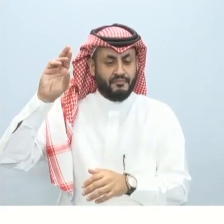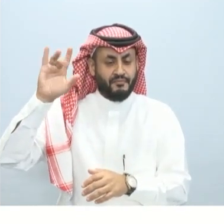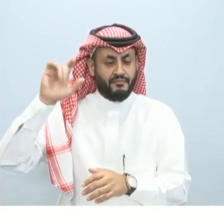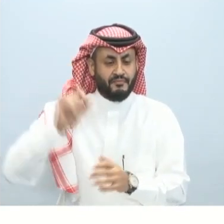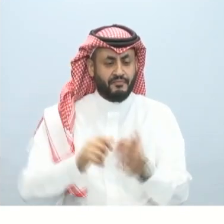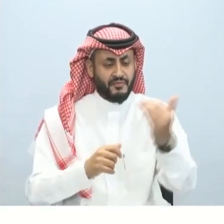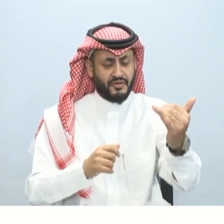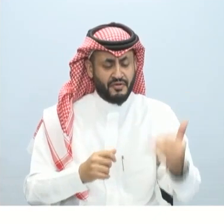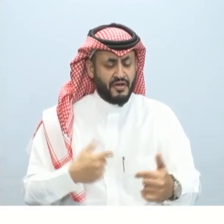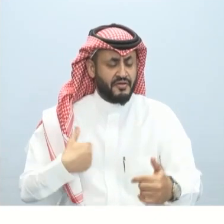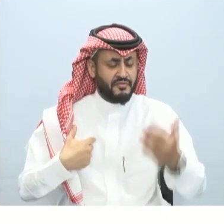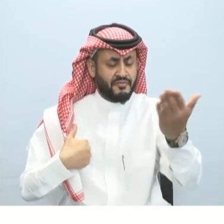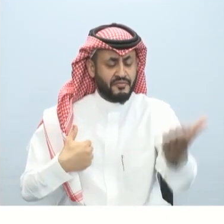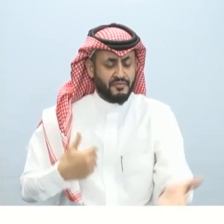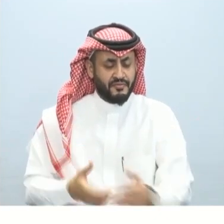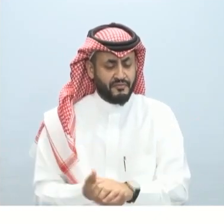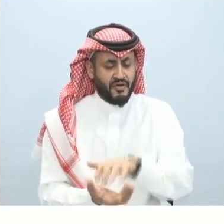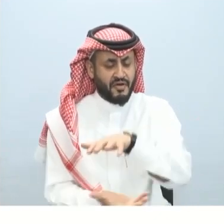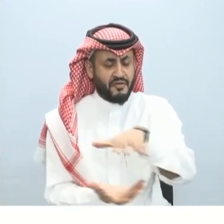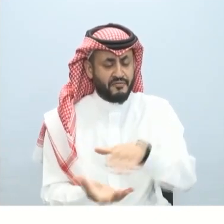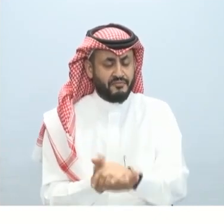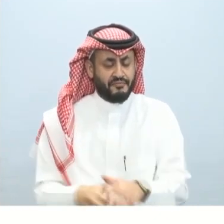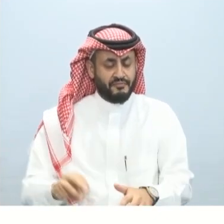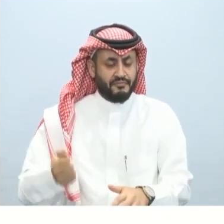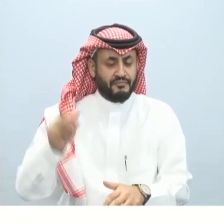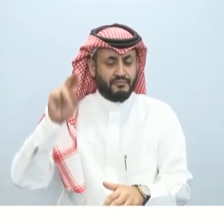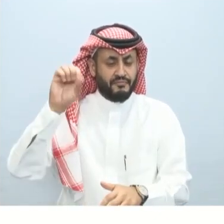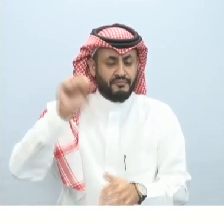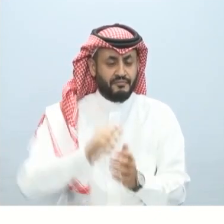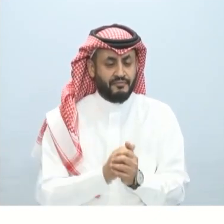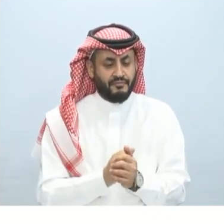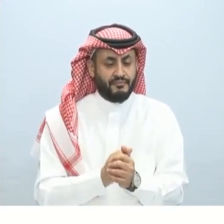Venus, Earth, Mars,